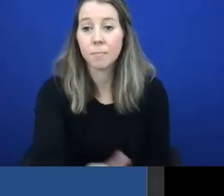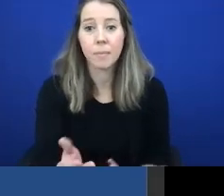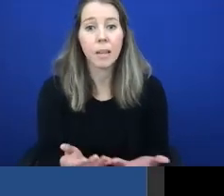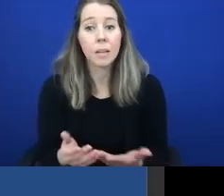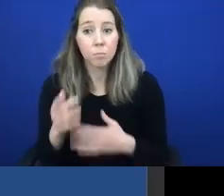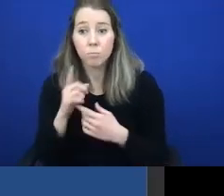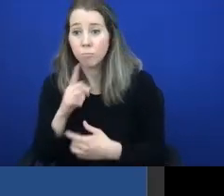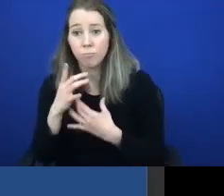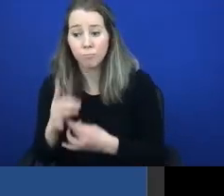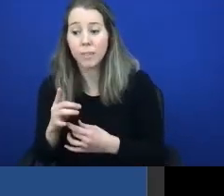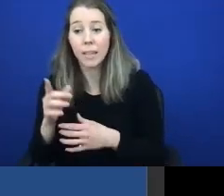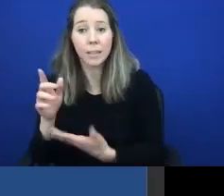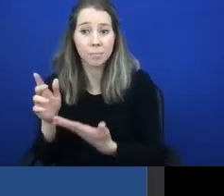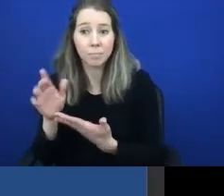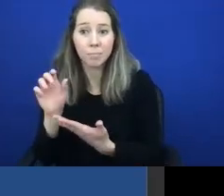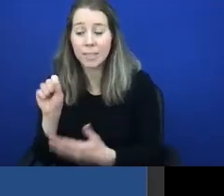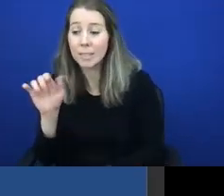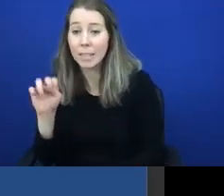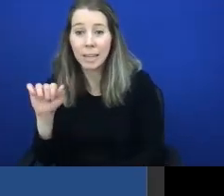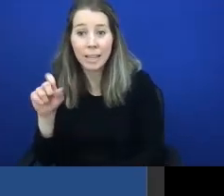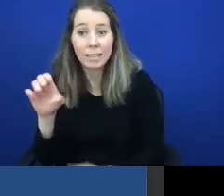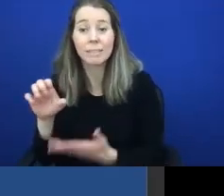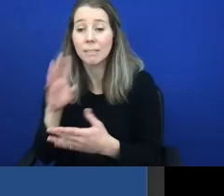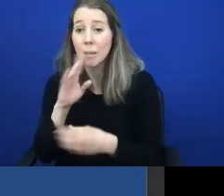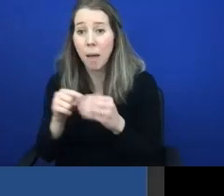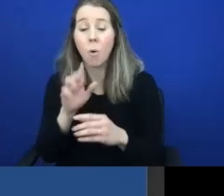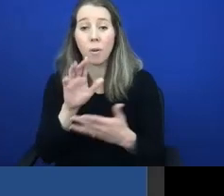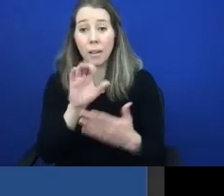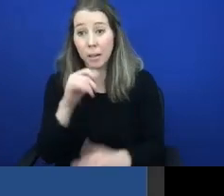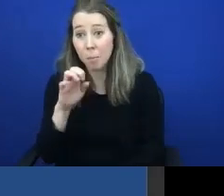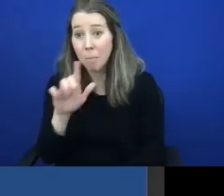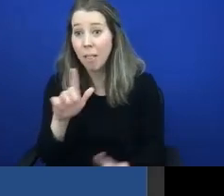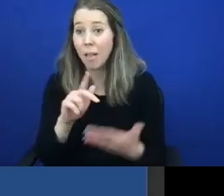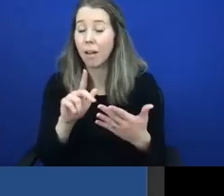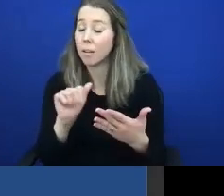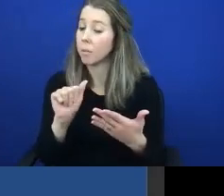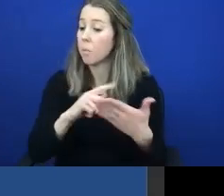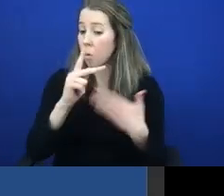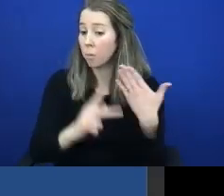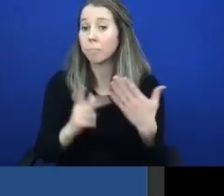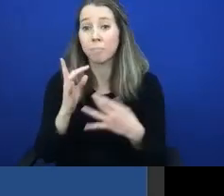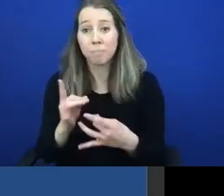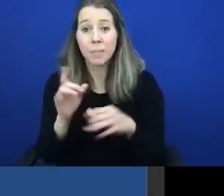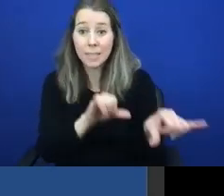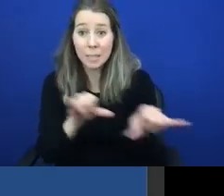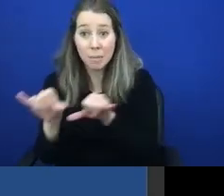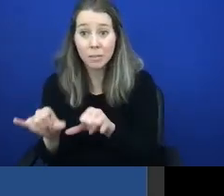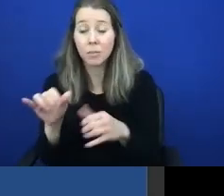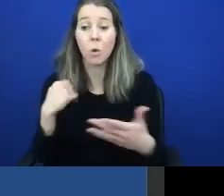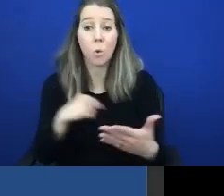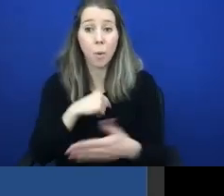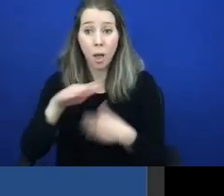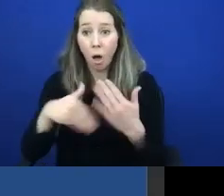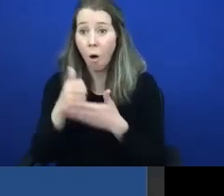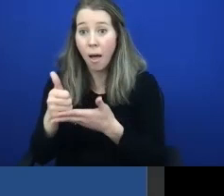the Capella program. And it's fascinating to hear a lot of the similarities and how we are all helping students to